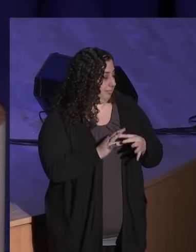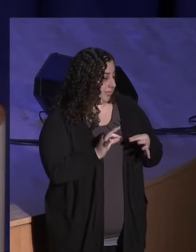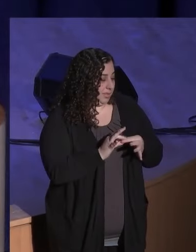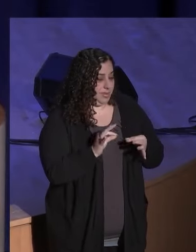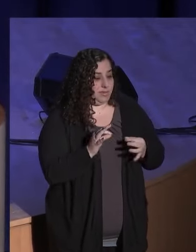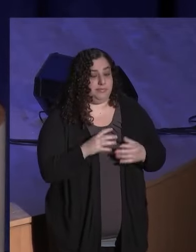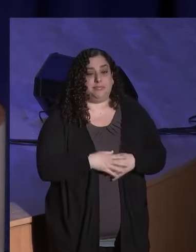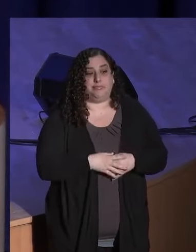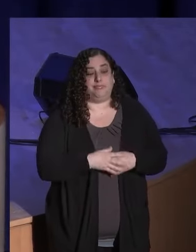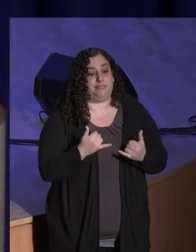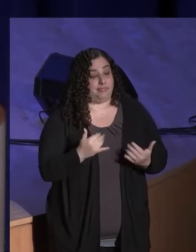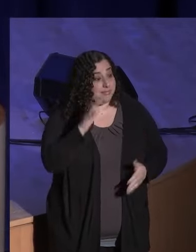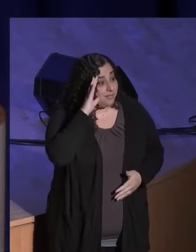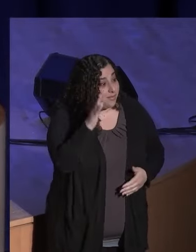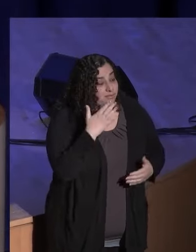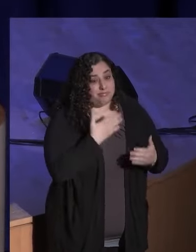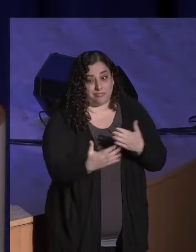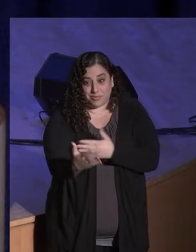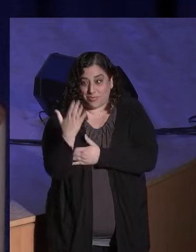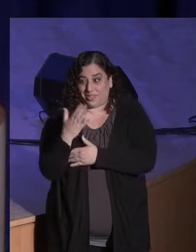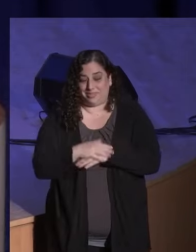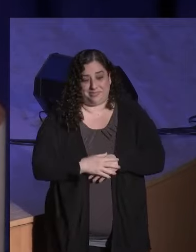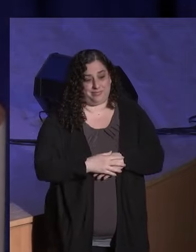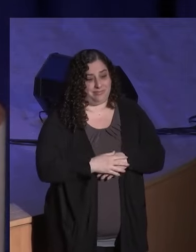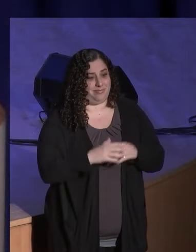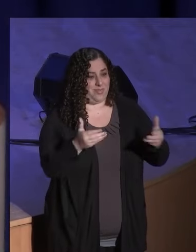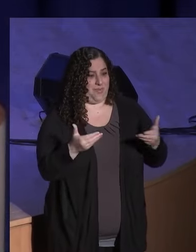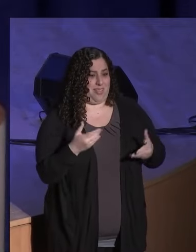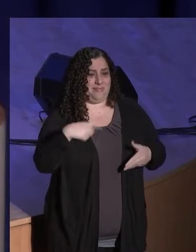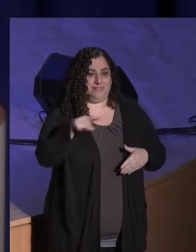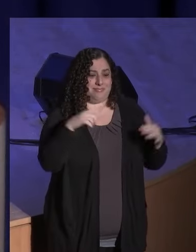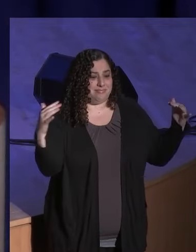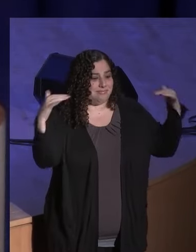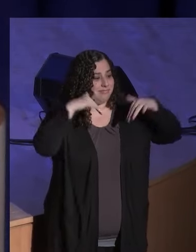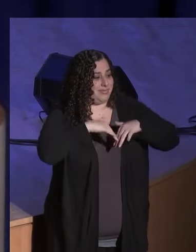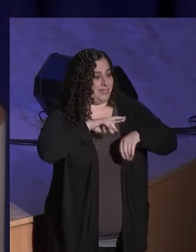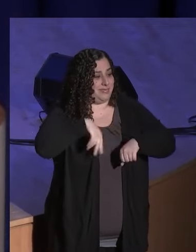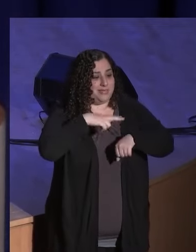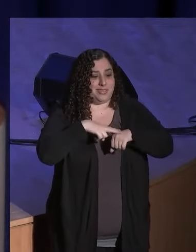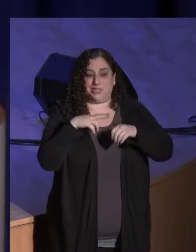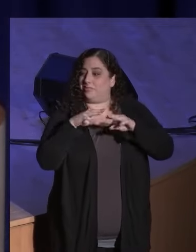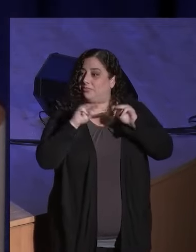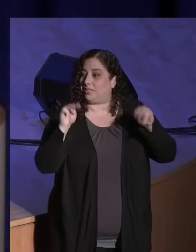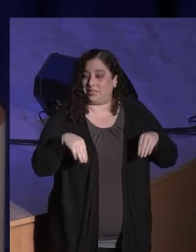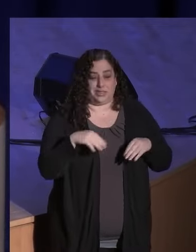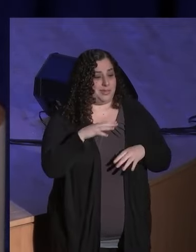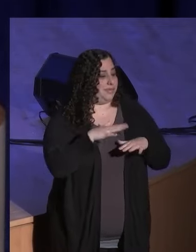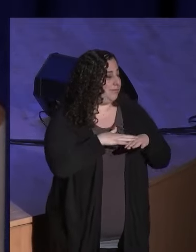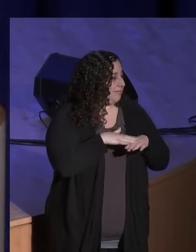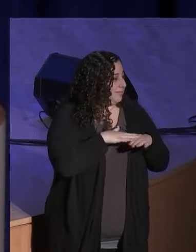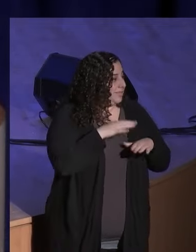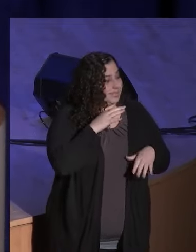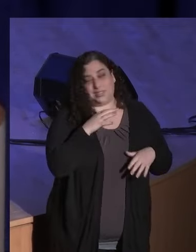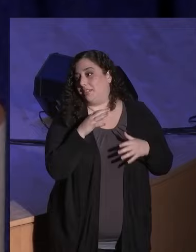everyone. Welcome to the National Museum of the American Indian. Today, we begin the 2024